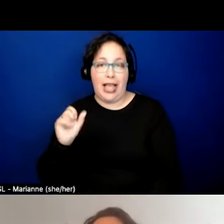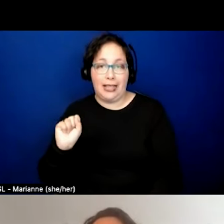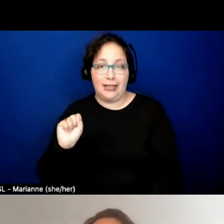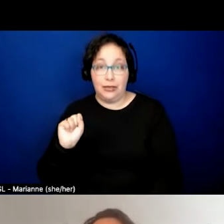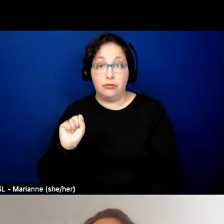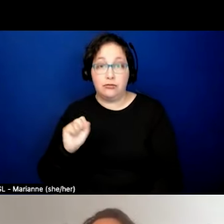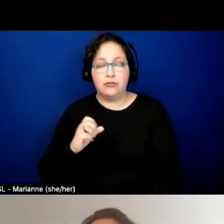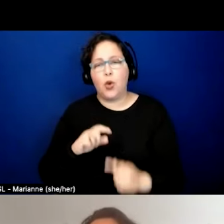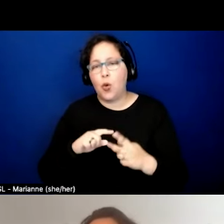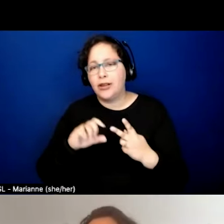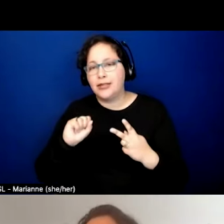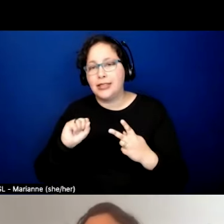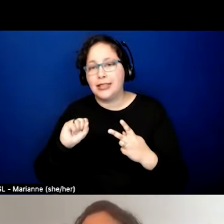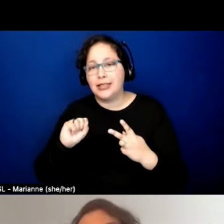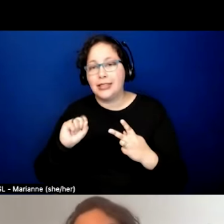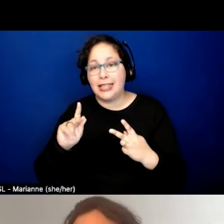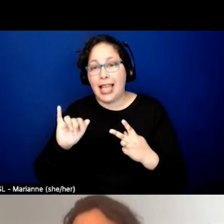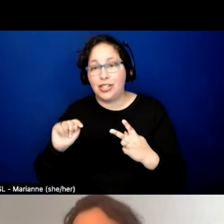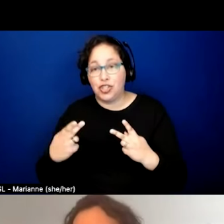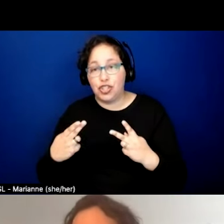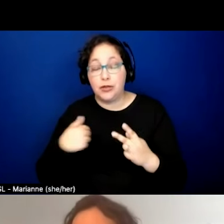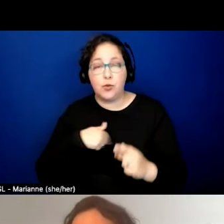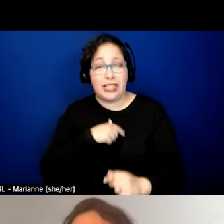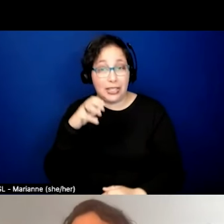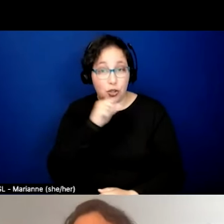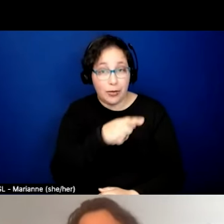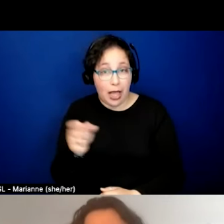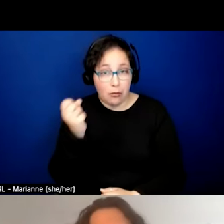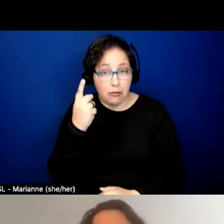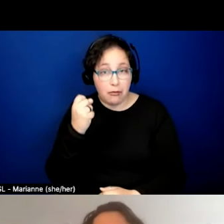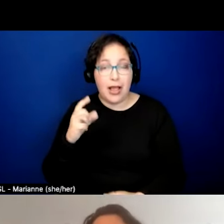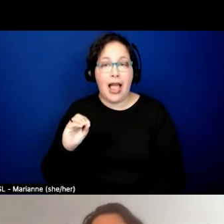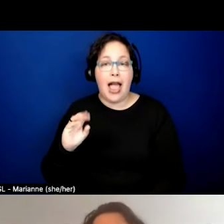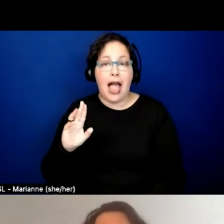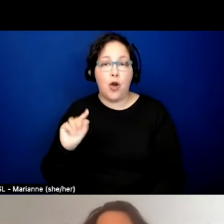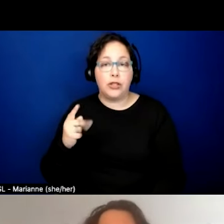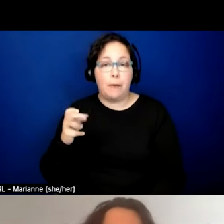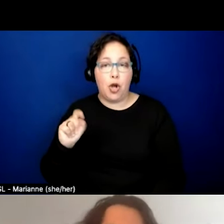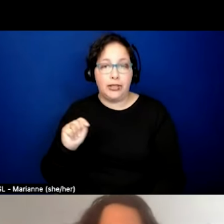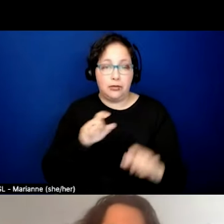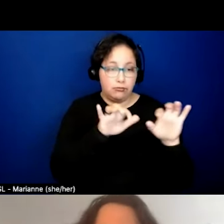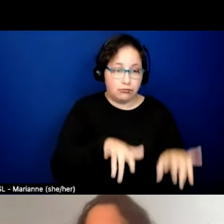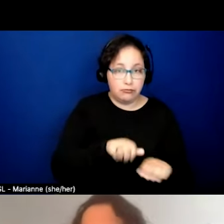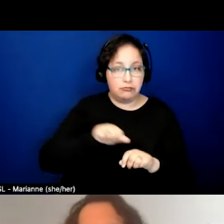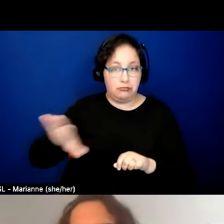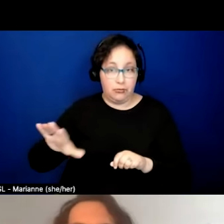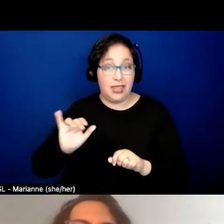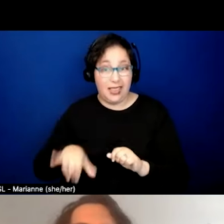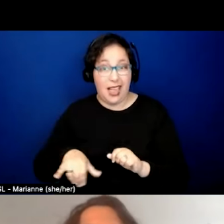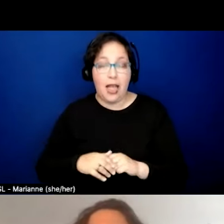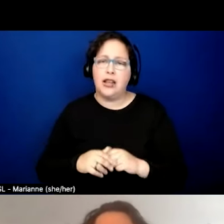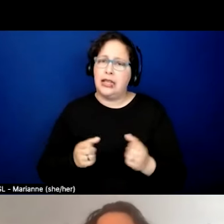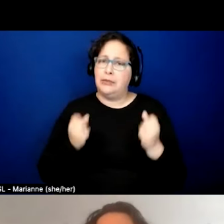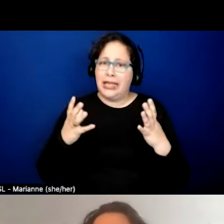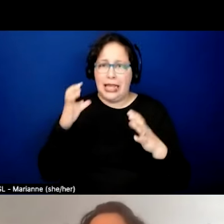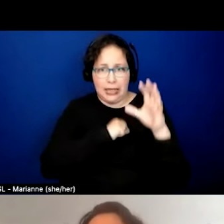we assume that they can understand the output of a p5.js project. These are a lot of assumptions. There are probably many